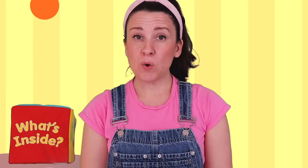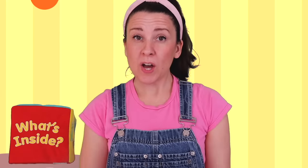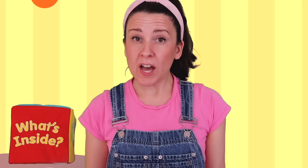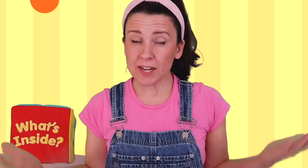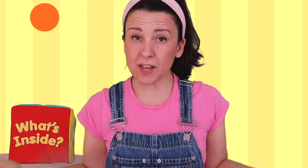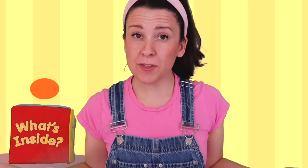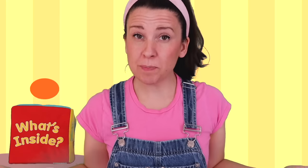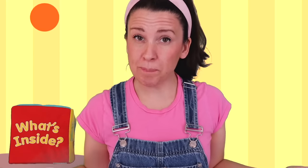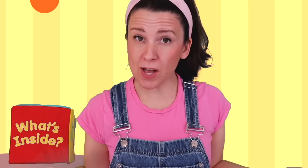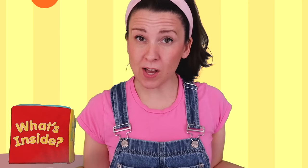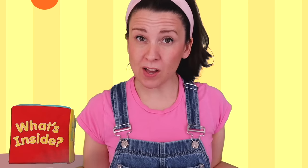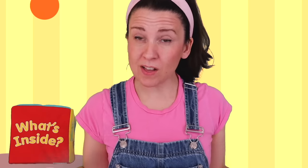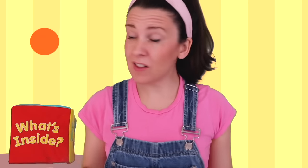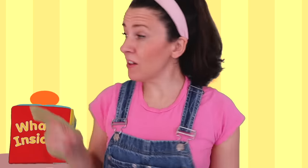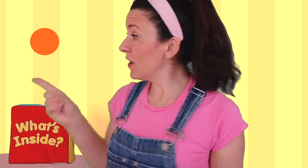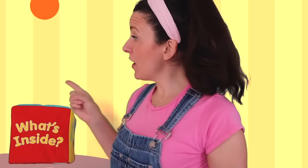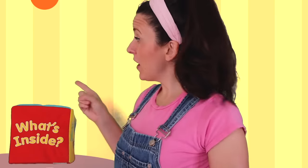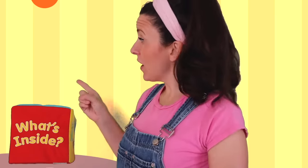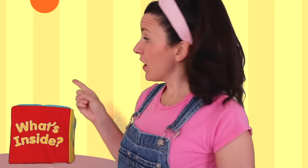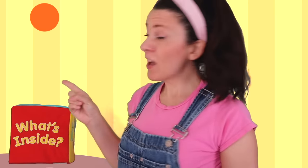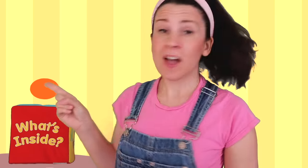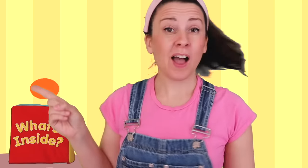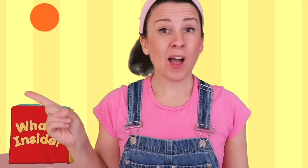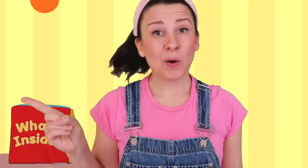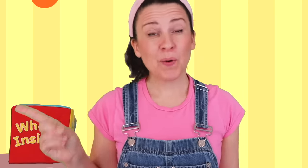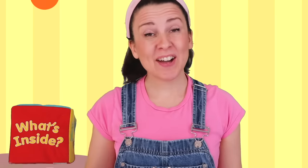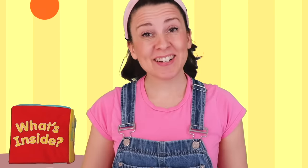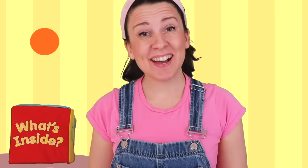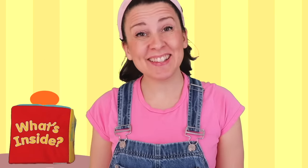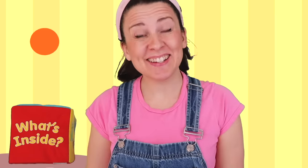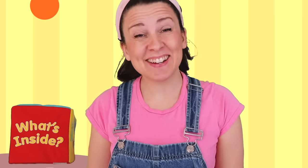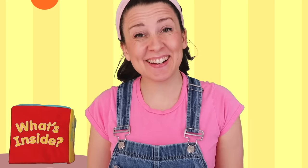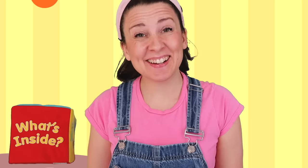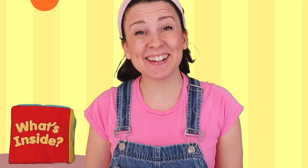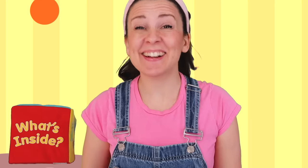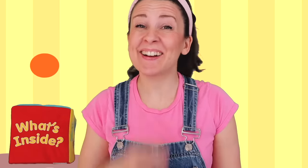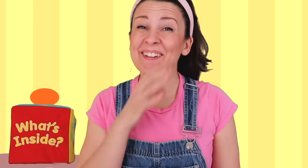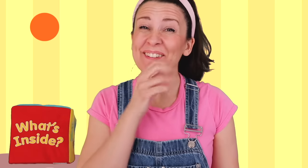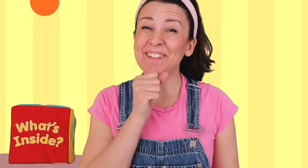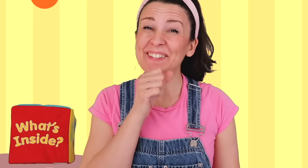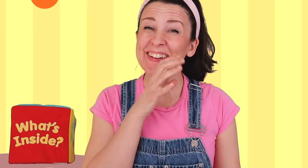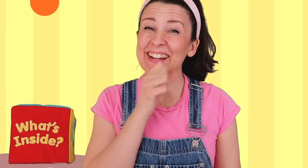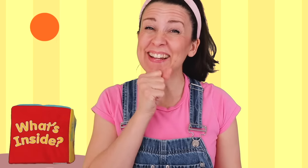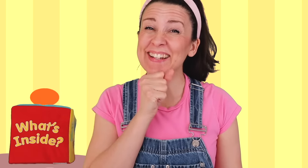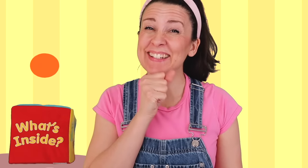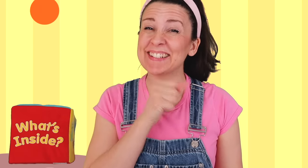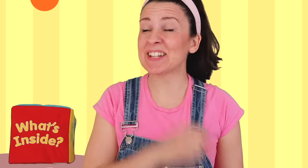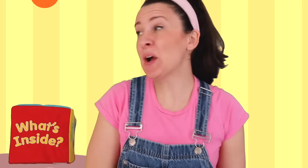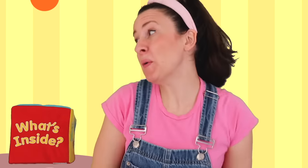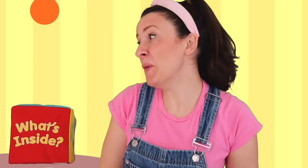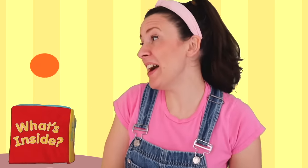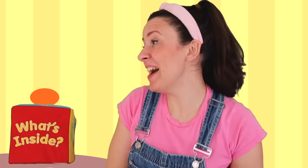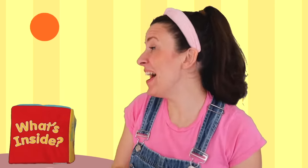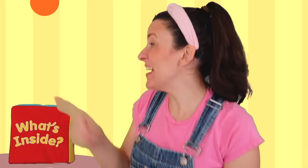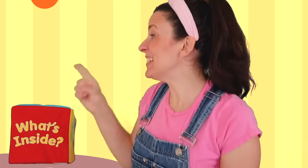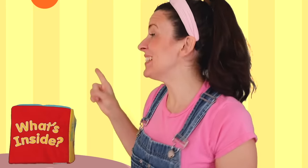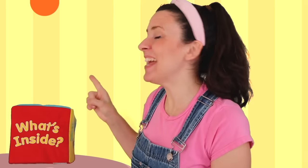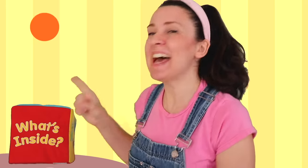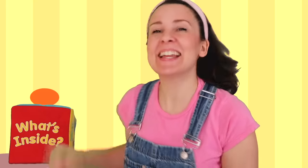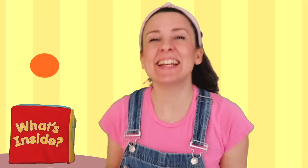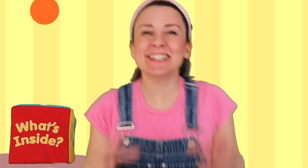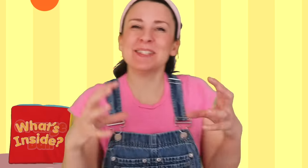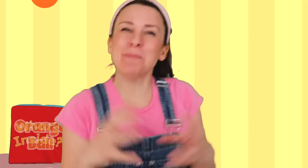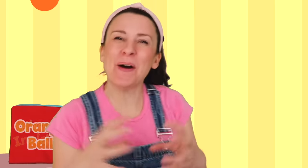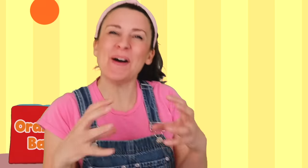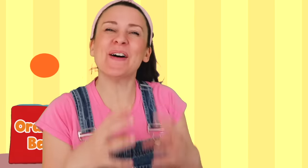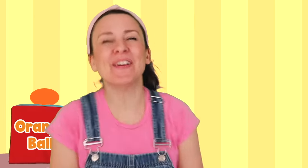Oh! Another ball! What color? Orange! What's